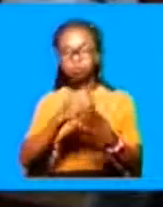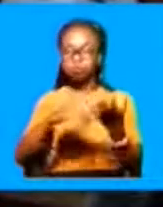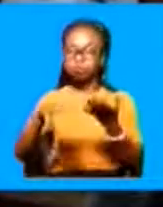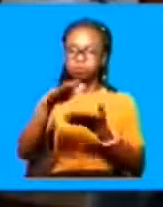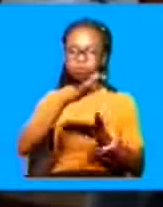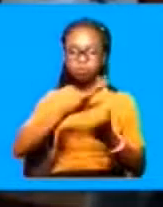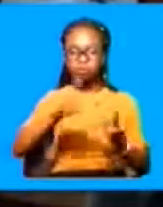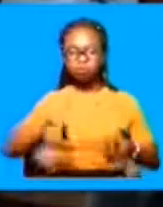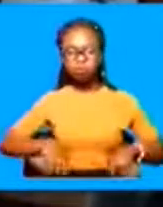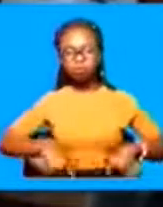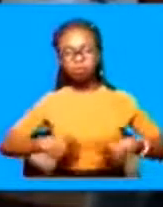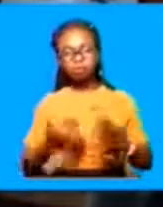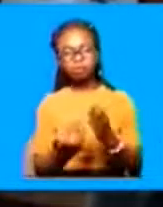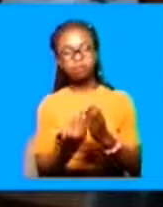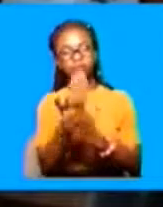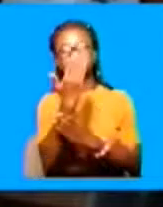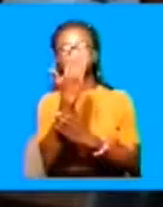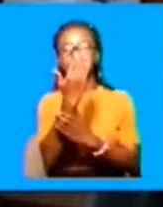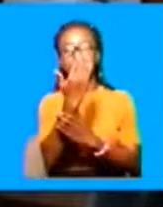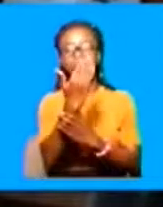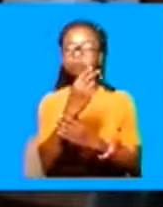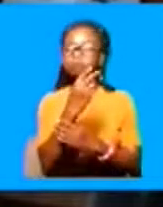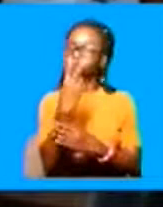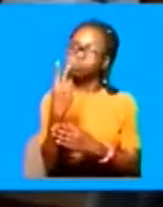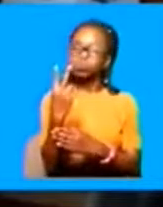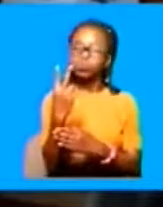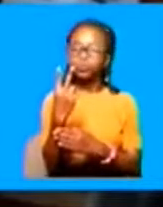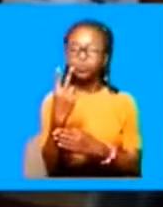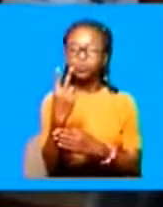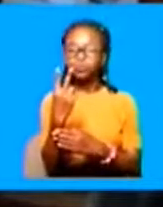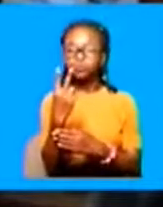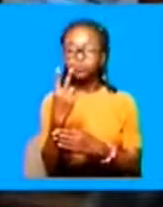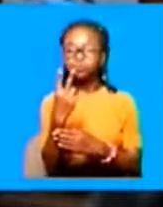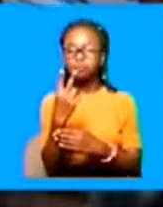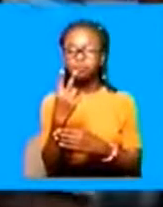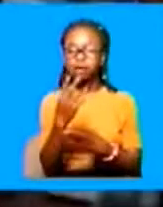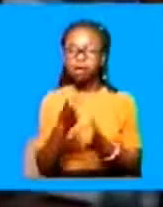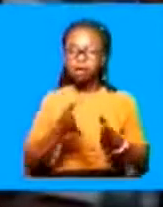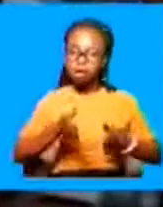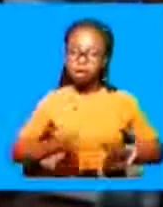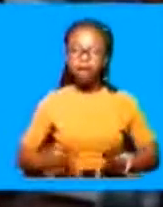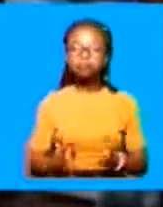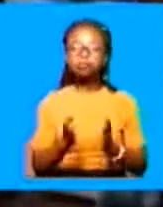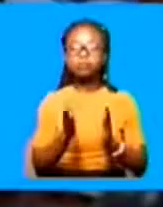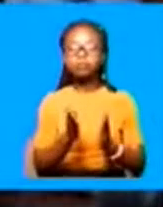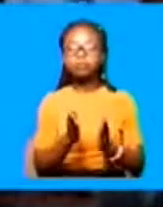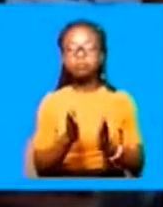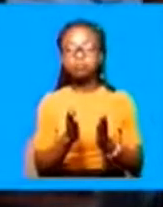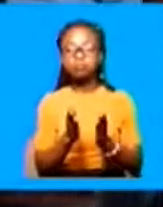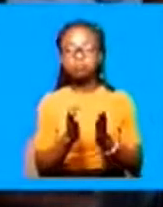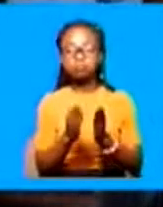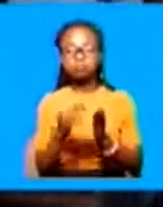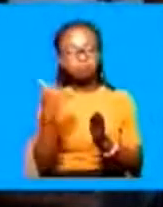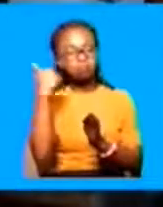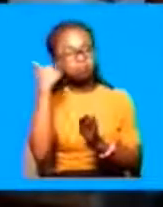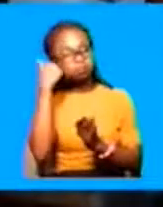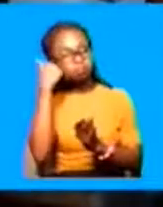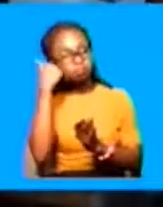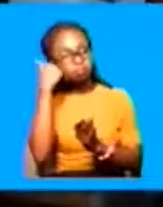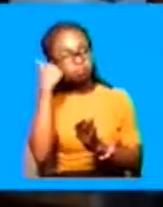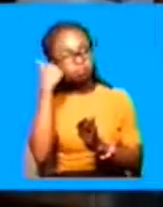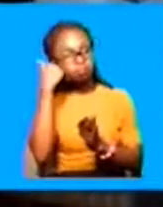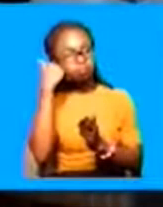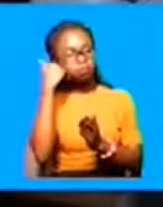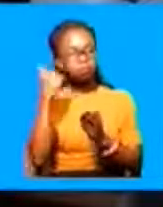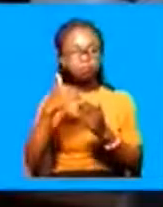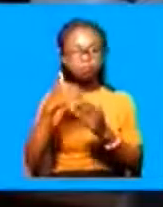dongo. Mar ariyo nyayudo ka ei sama onyuole onyalo bedo gi tuo moro e sama